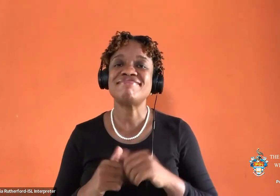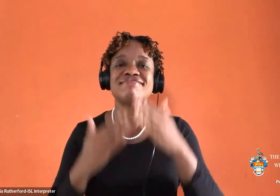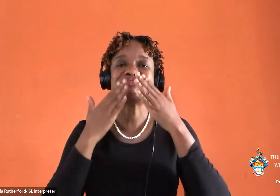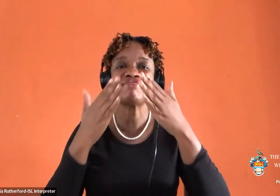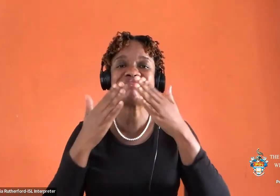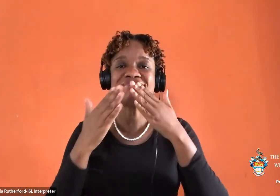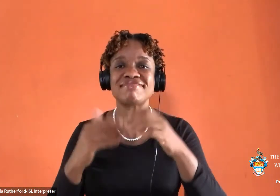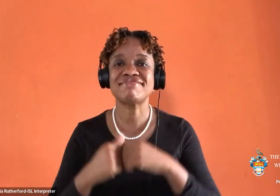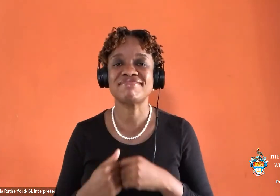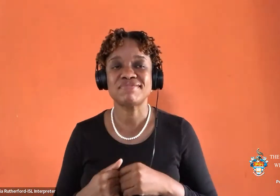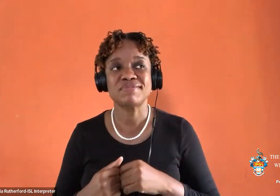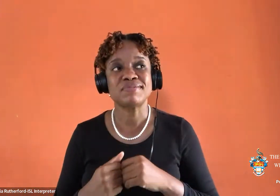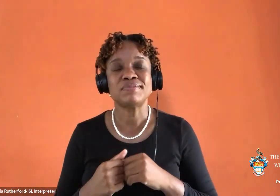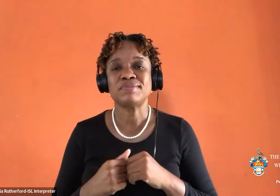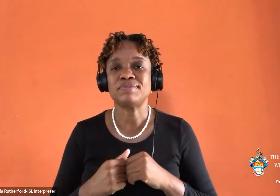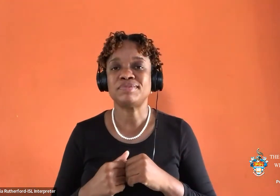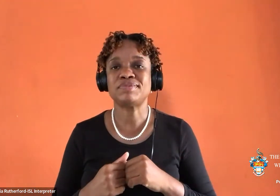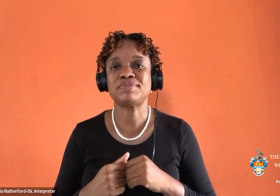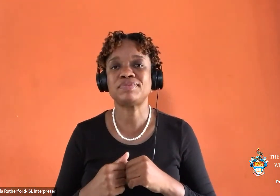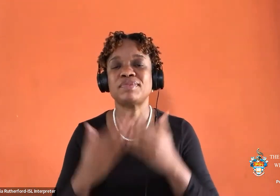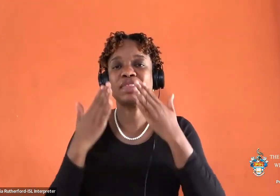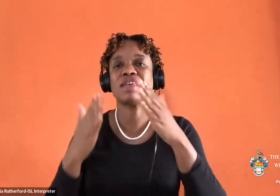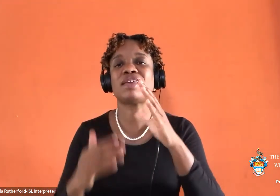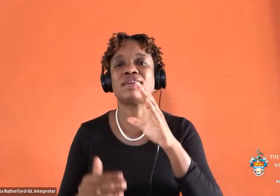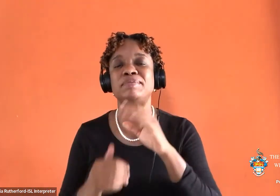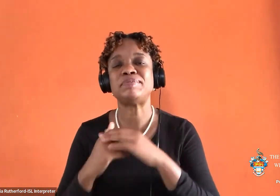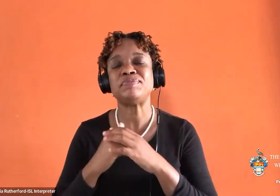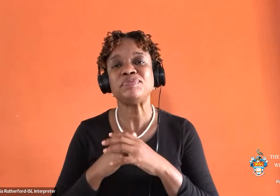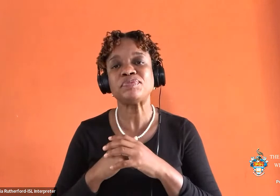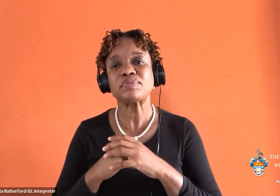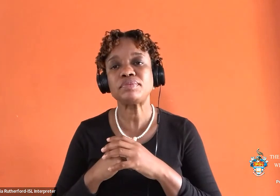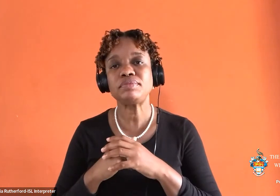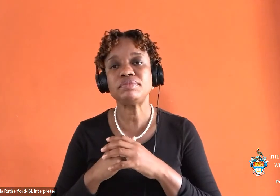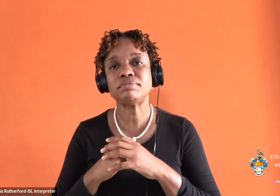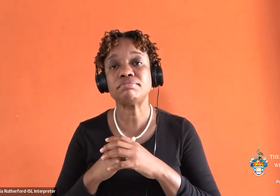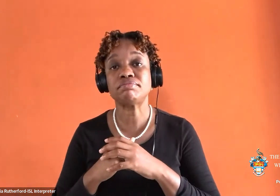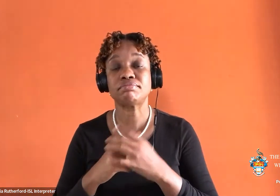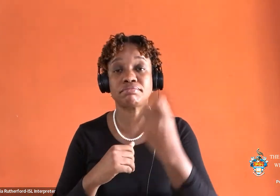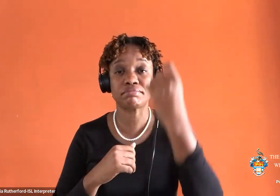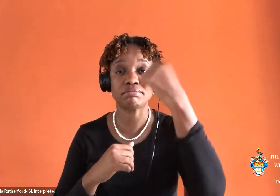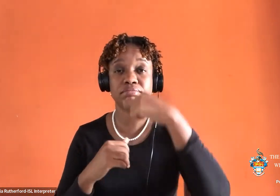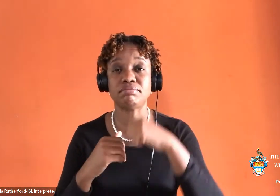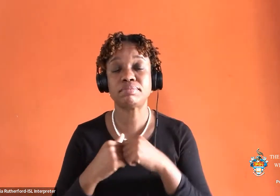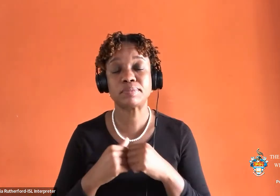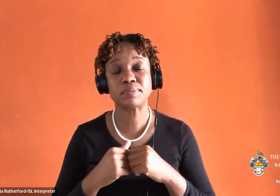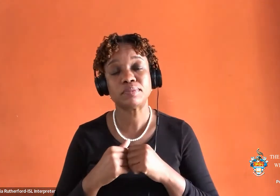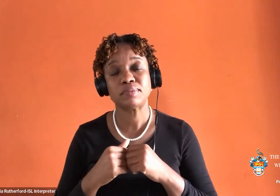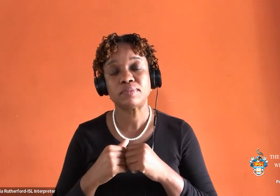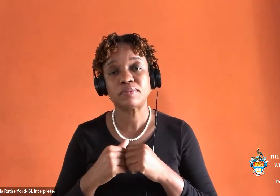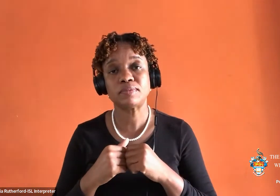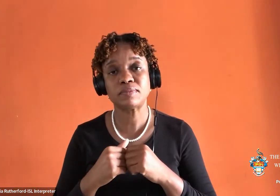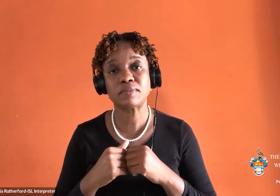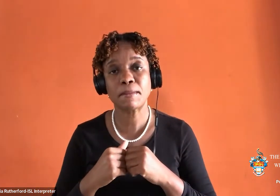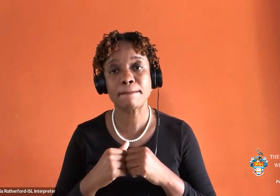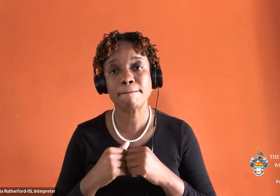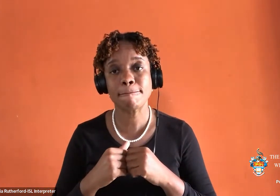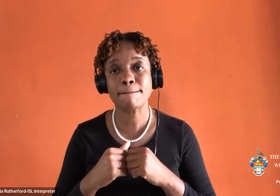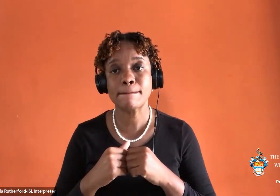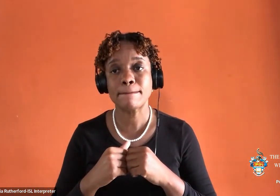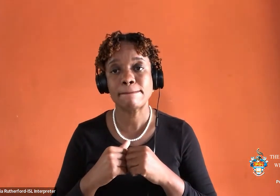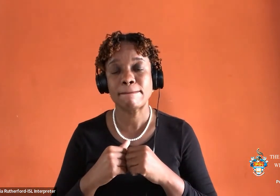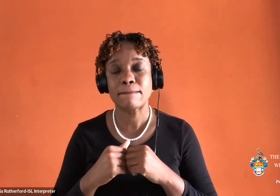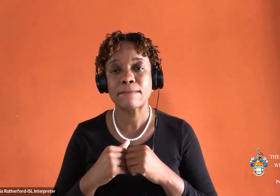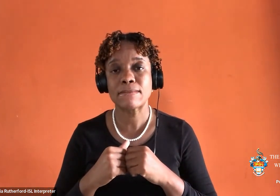Okay, thank you so much, Dr. Parry. All right, so thank you for your question also. just to indicate